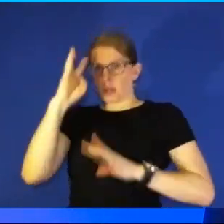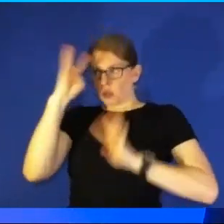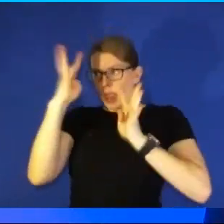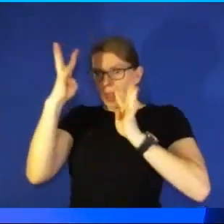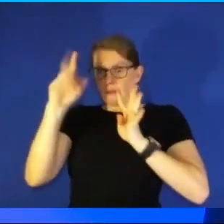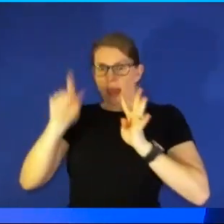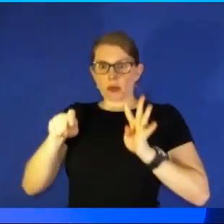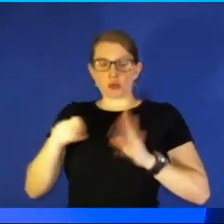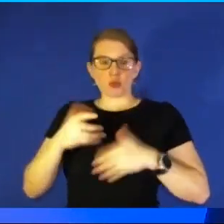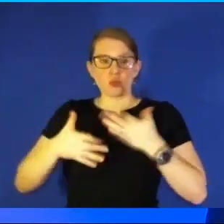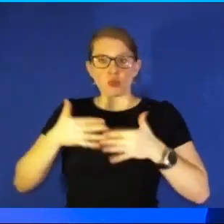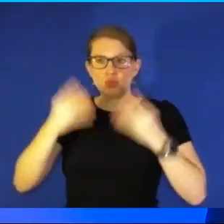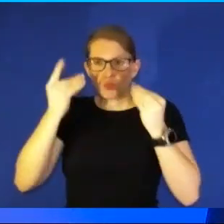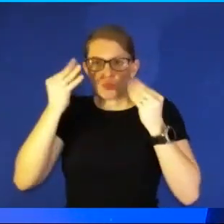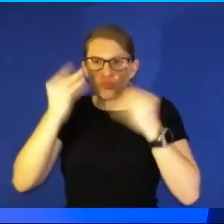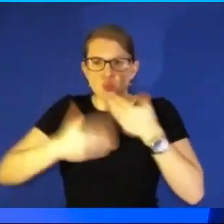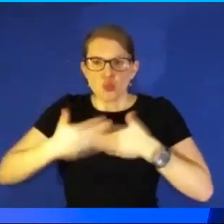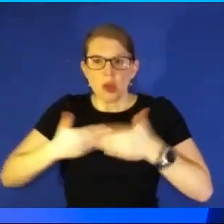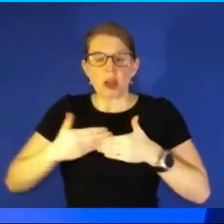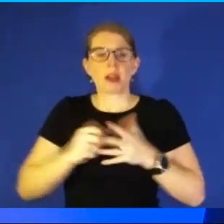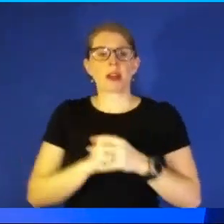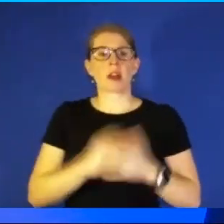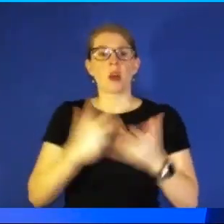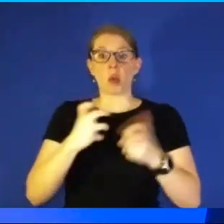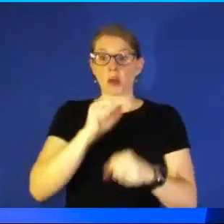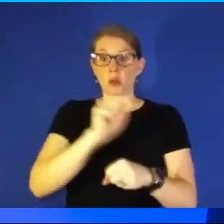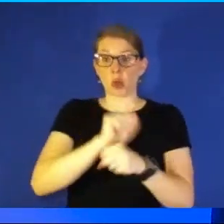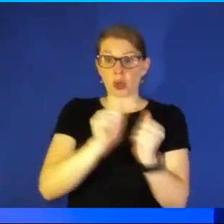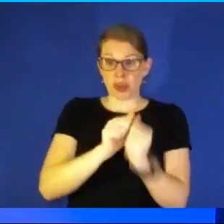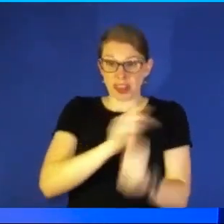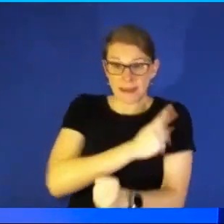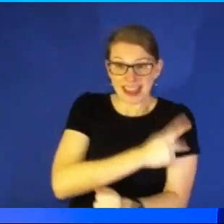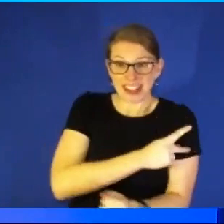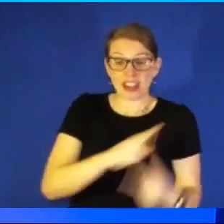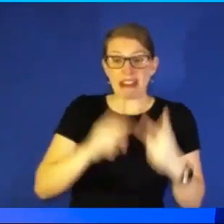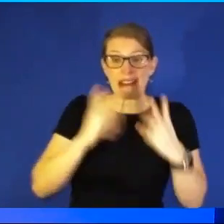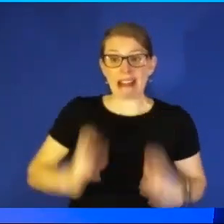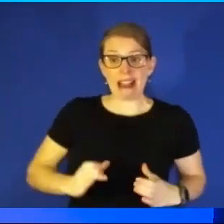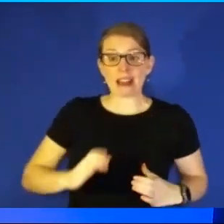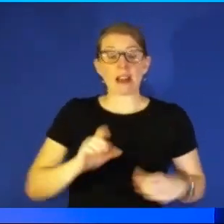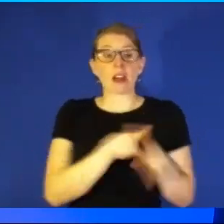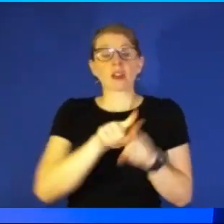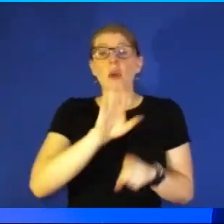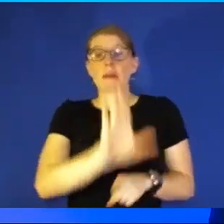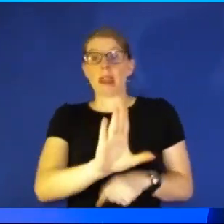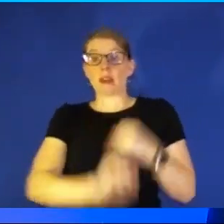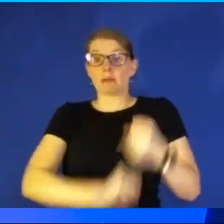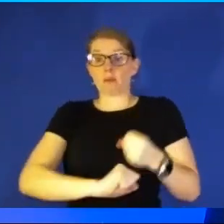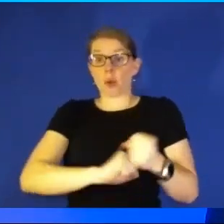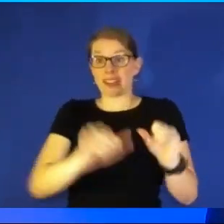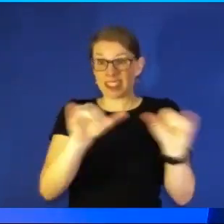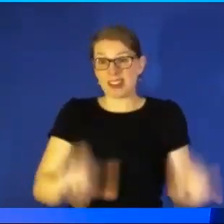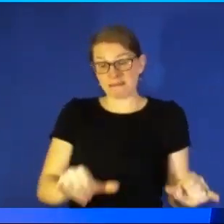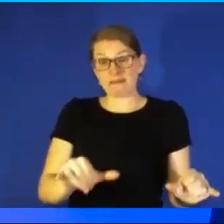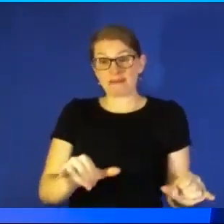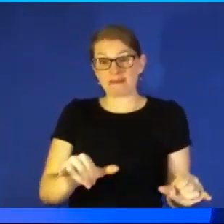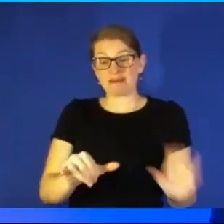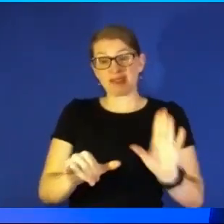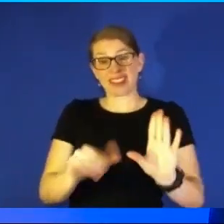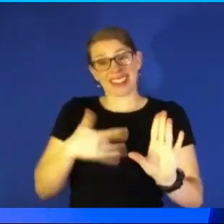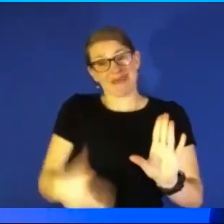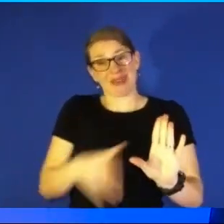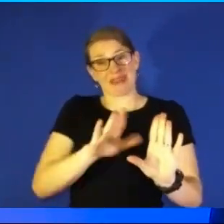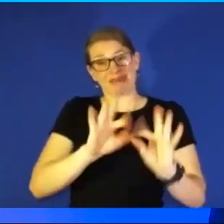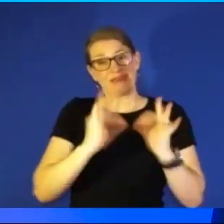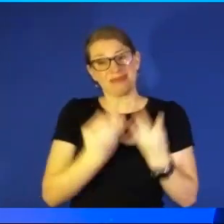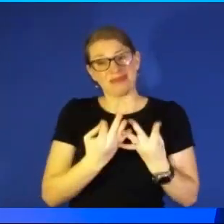sorts of other places is you want to work with your patient, your client, and their support system, which is their family. Patients and their families